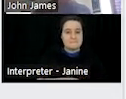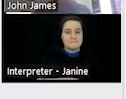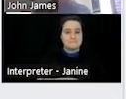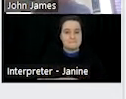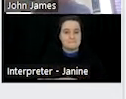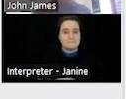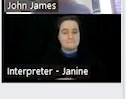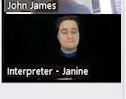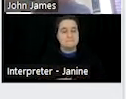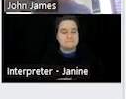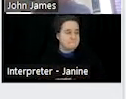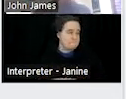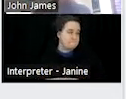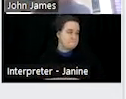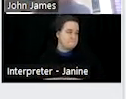Since